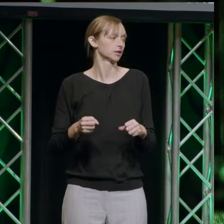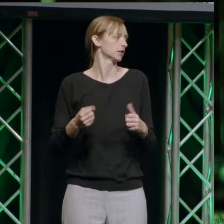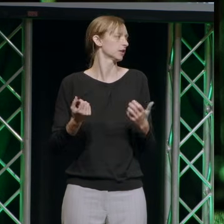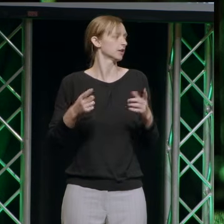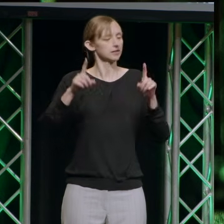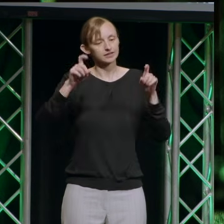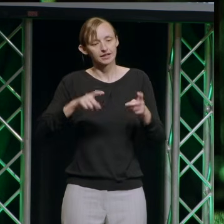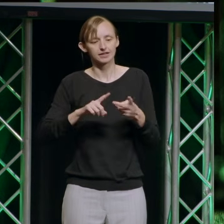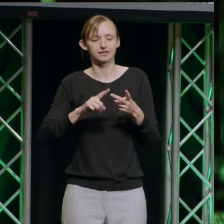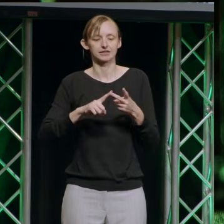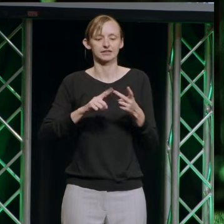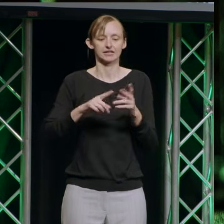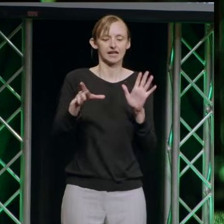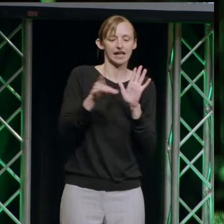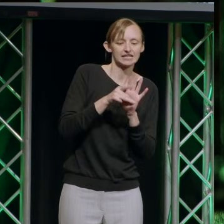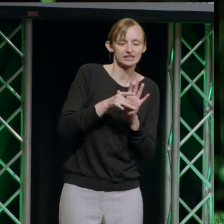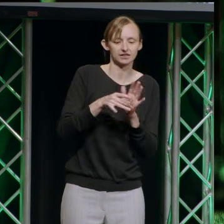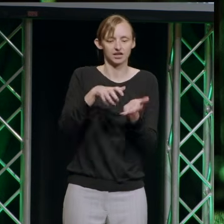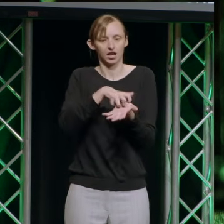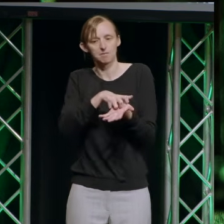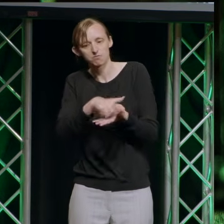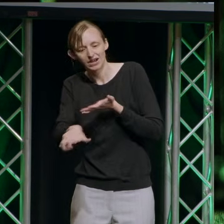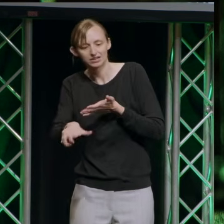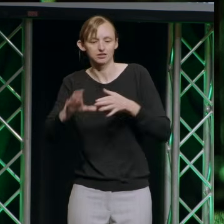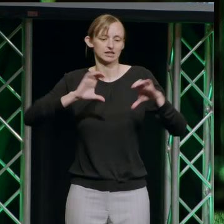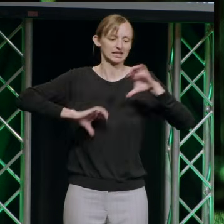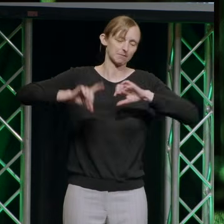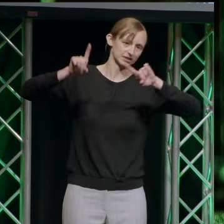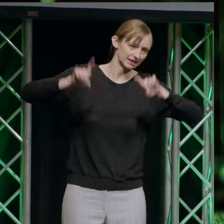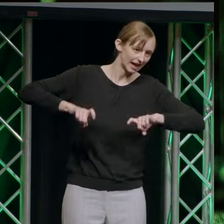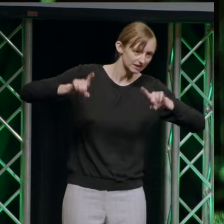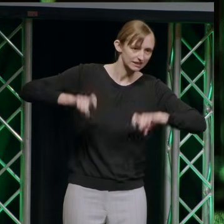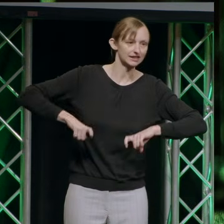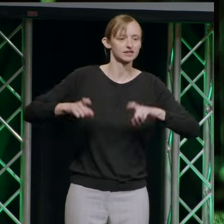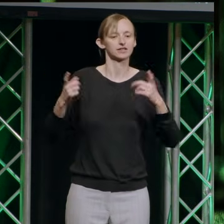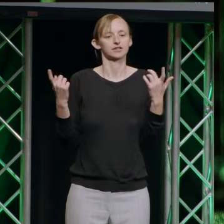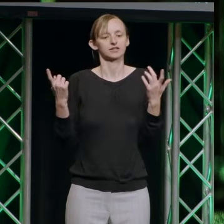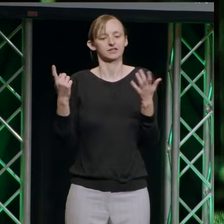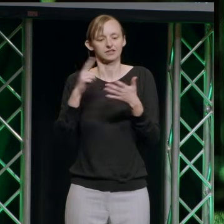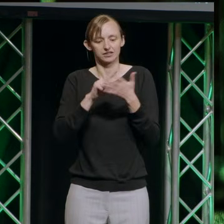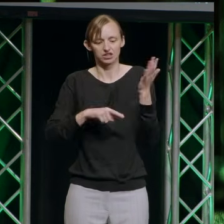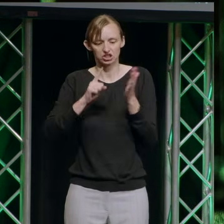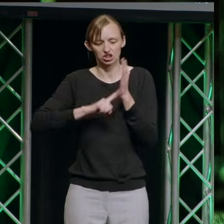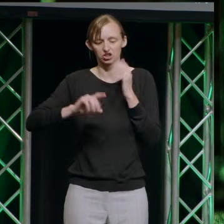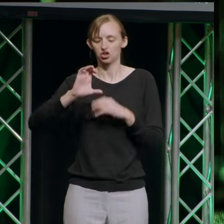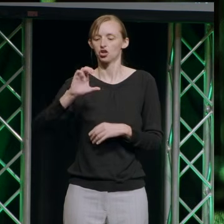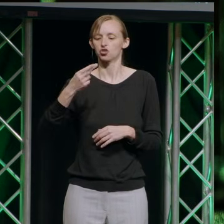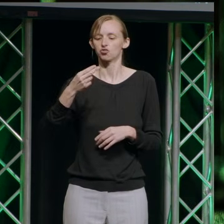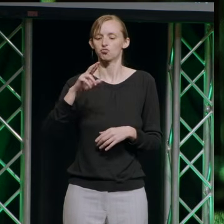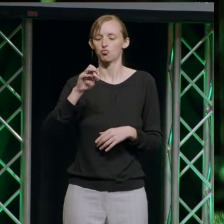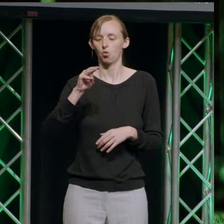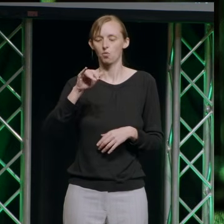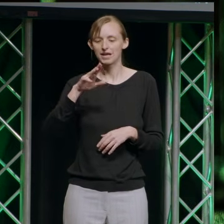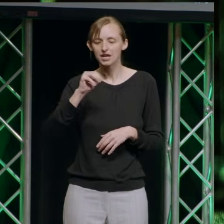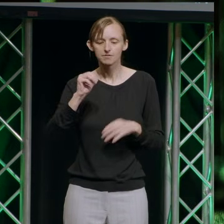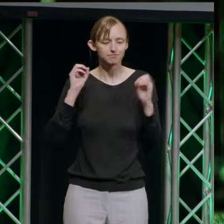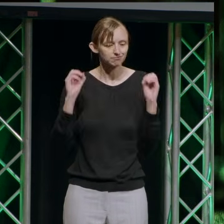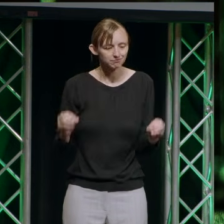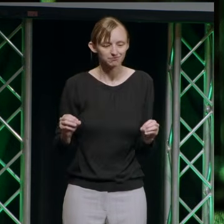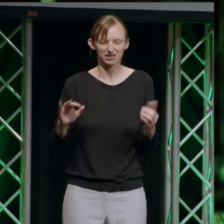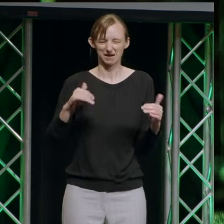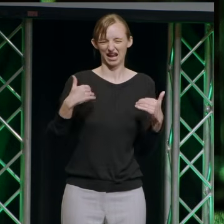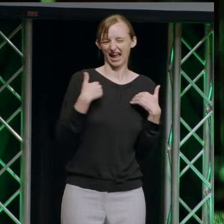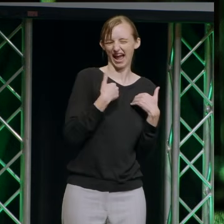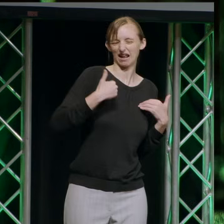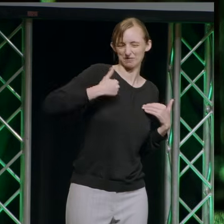tear strength, adhesion, abrasion, chemical testing to ensure that it's chromium phthalate-free, unlike animal leather. We've